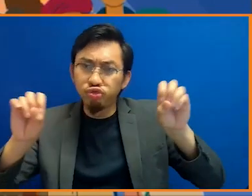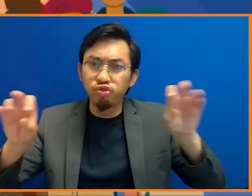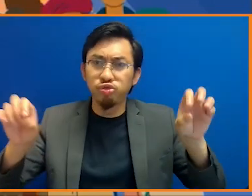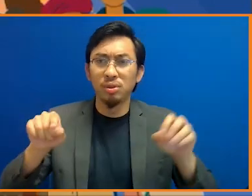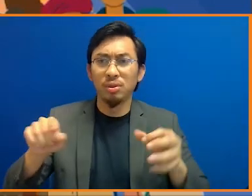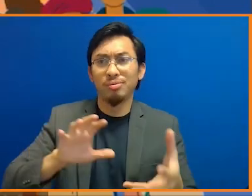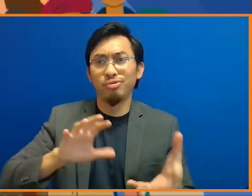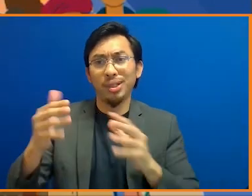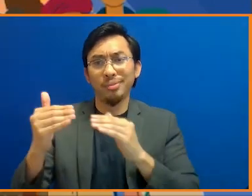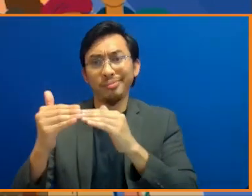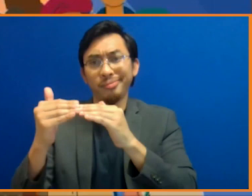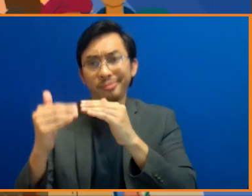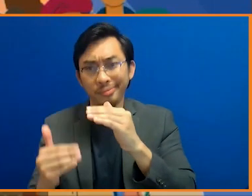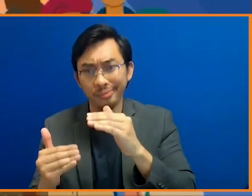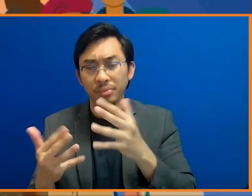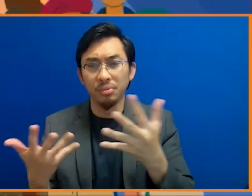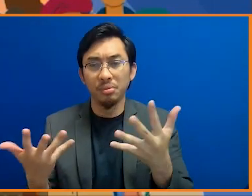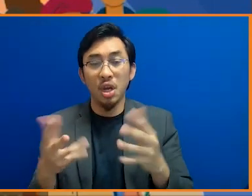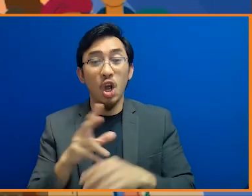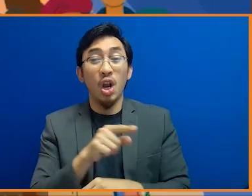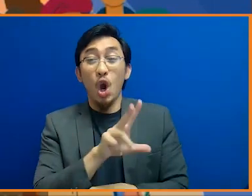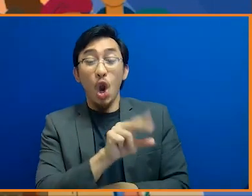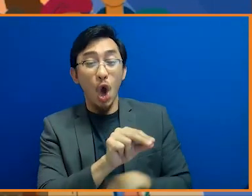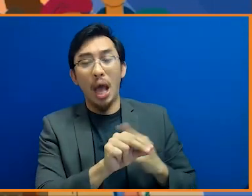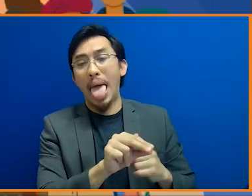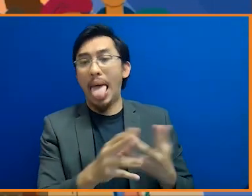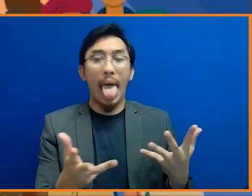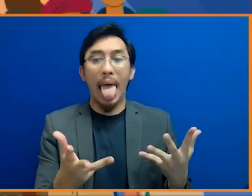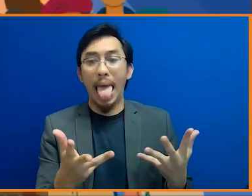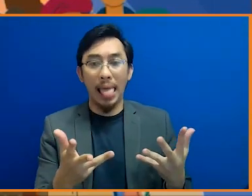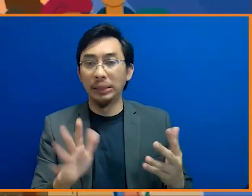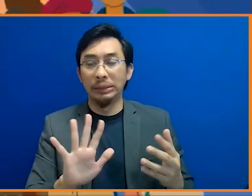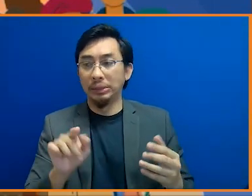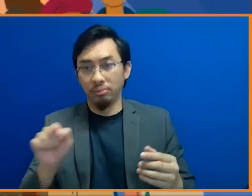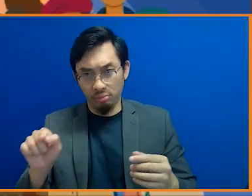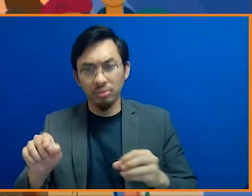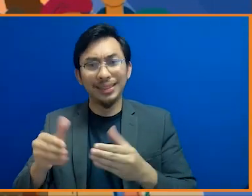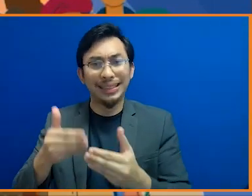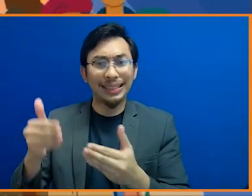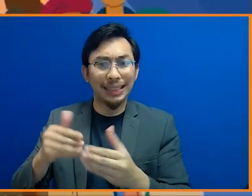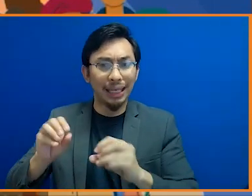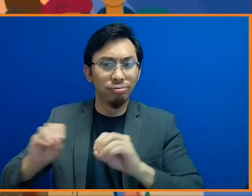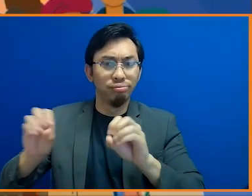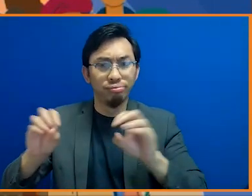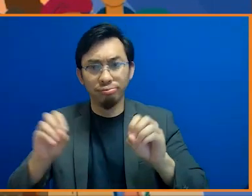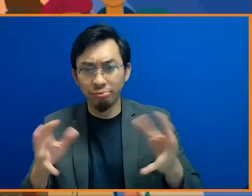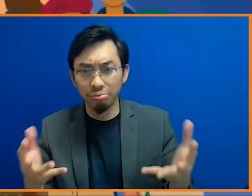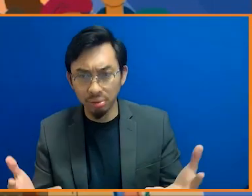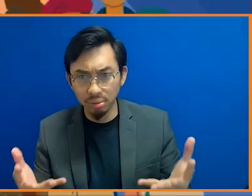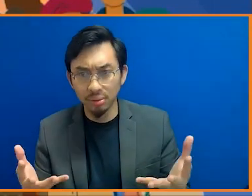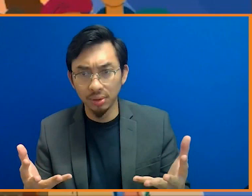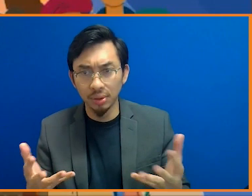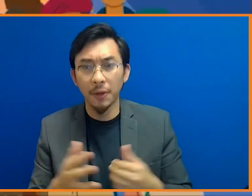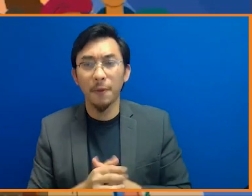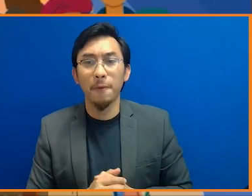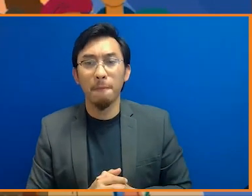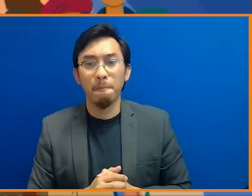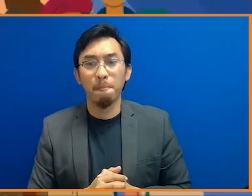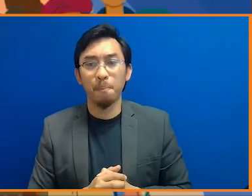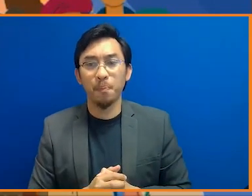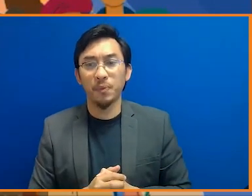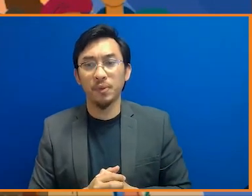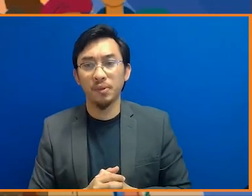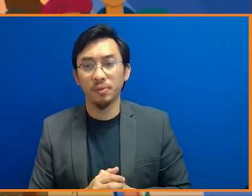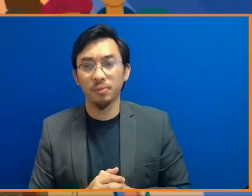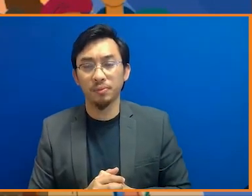campaigns on disaster risk reduction, rather than rather than we show a probabilistic or stochastic formula. I don't think it